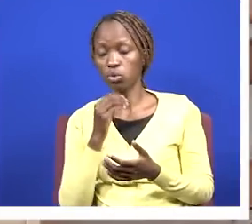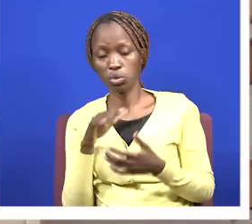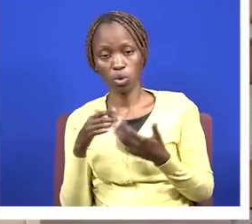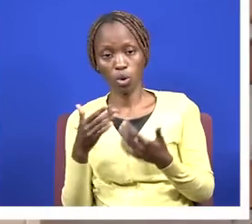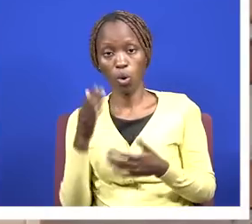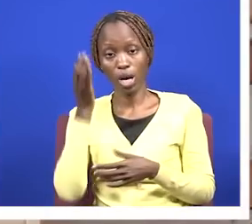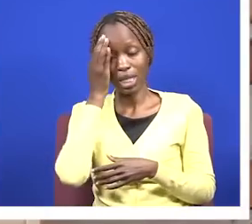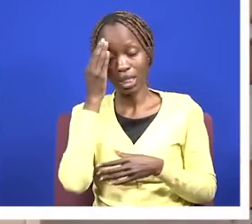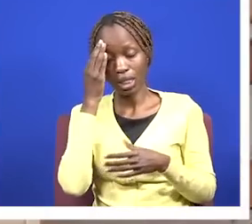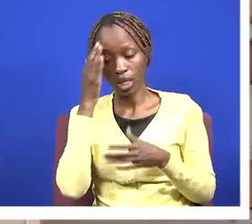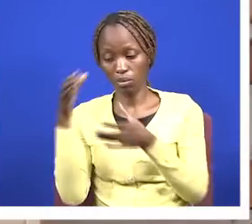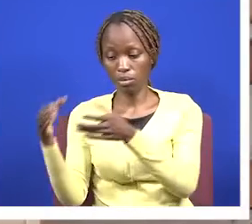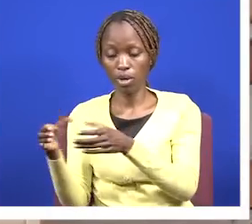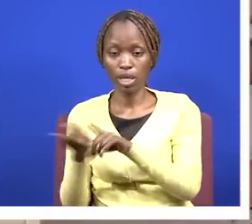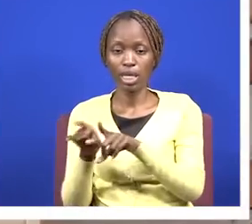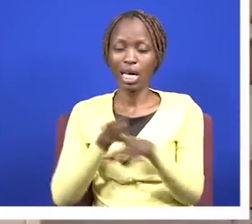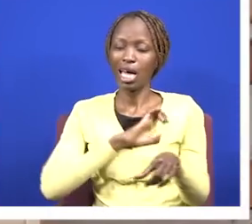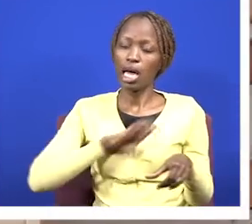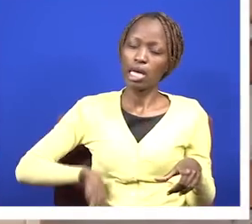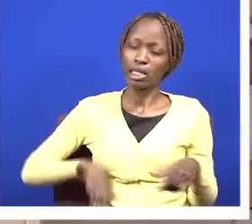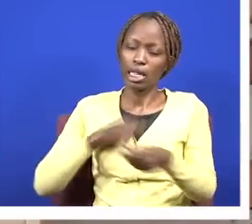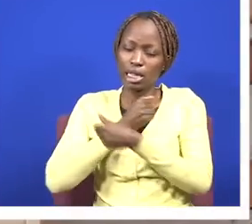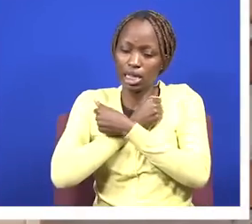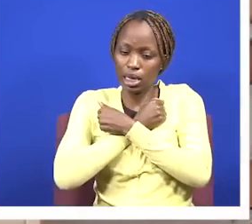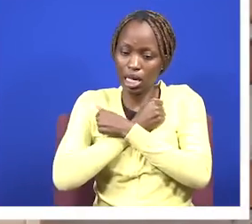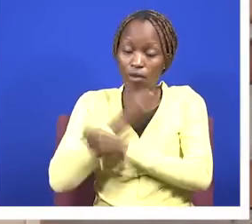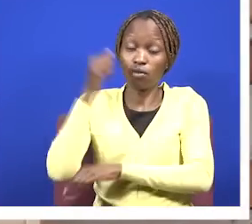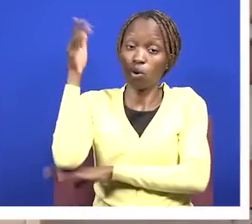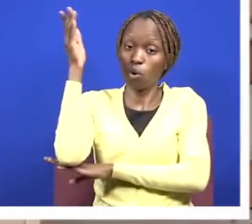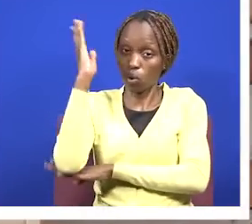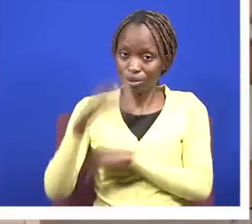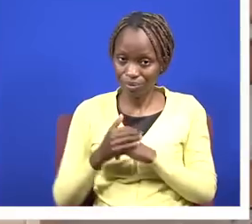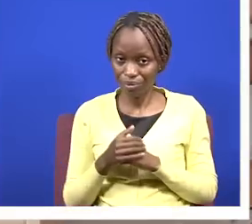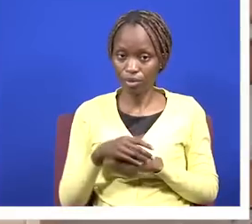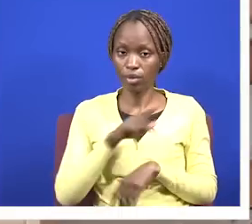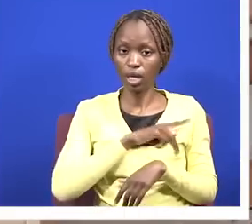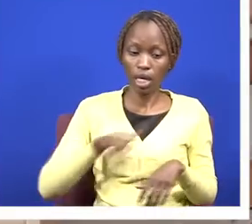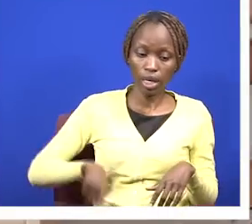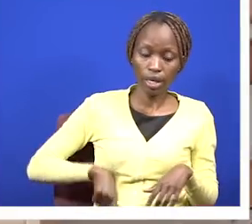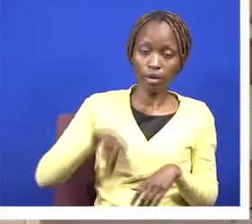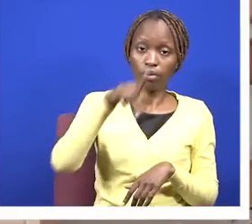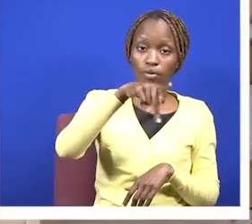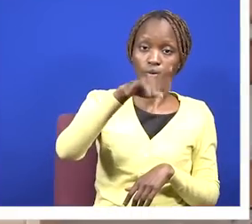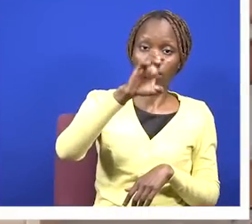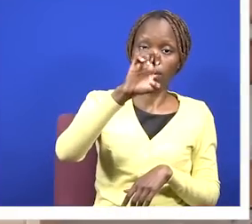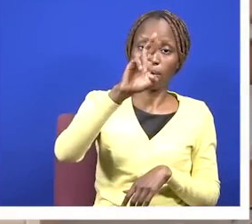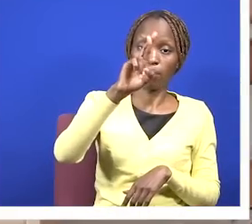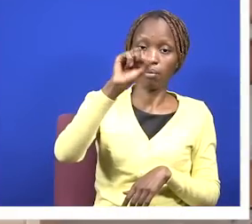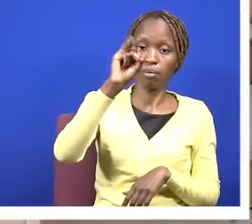And Esther loved God. Now, the king of Persia wanted a